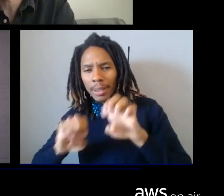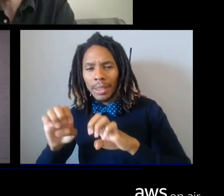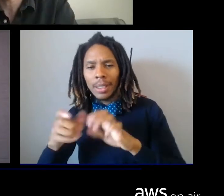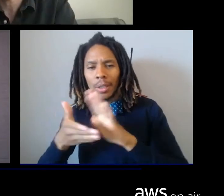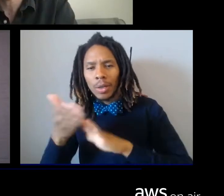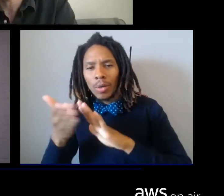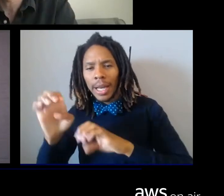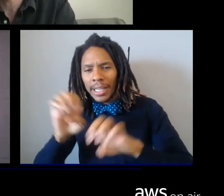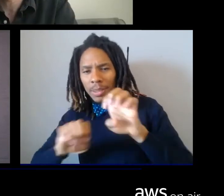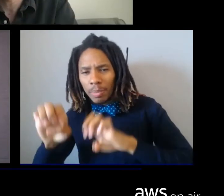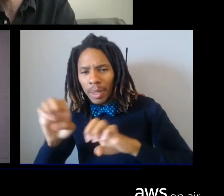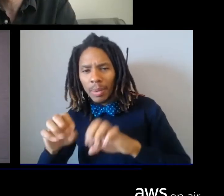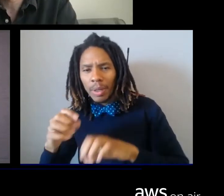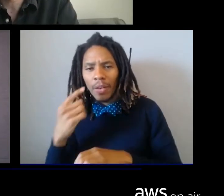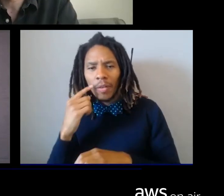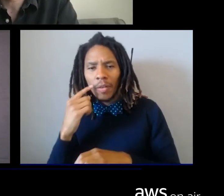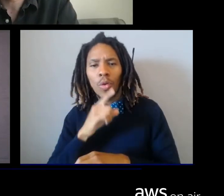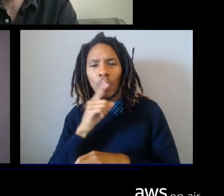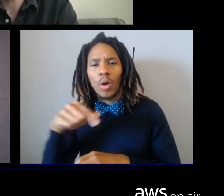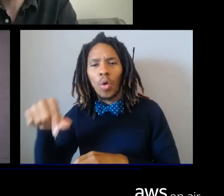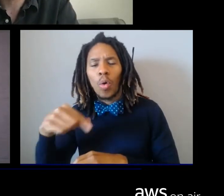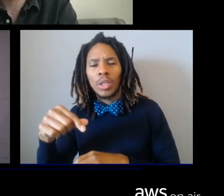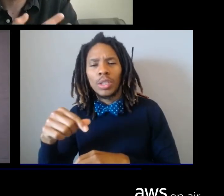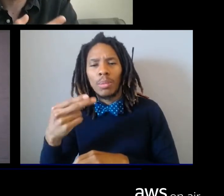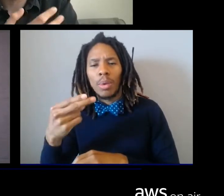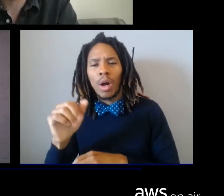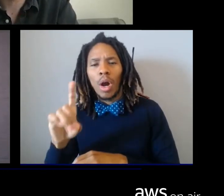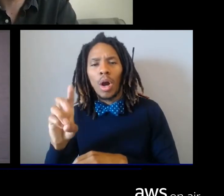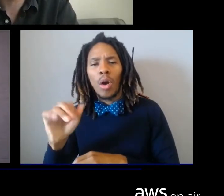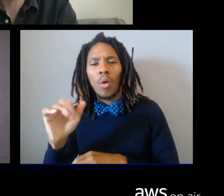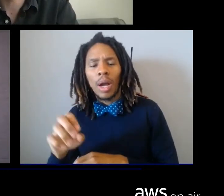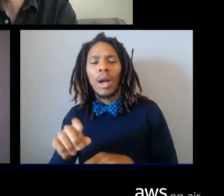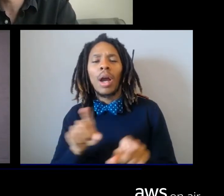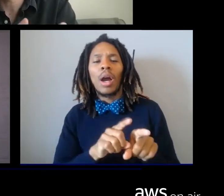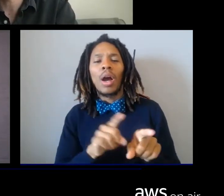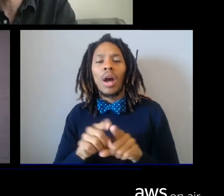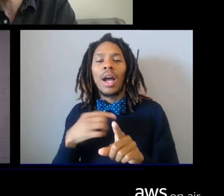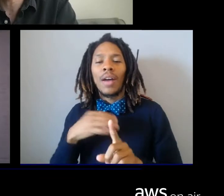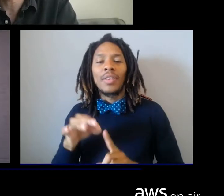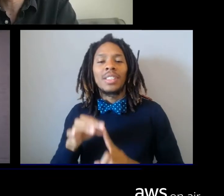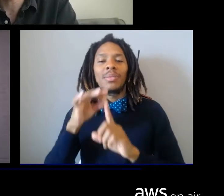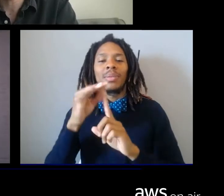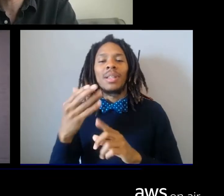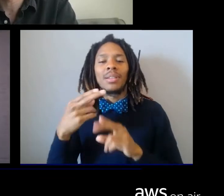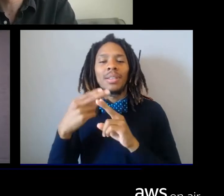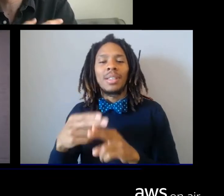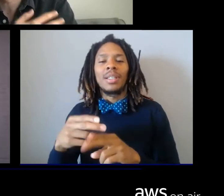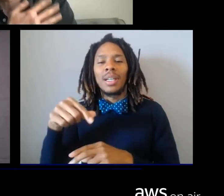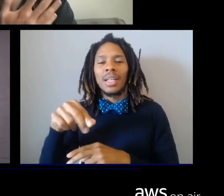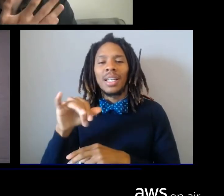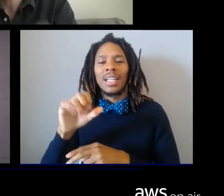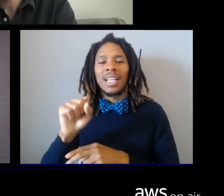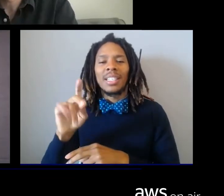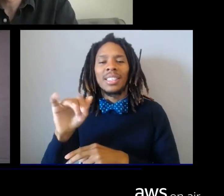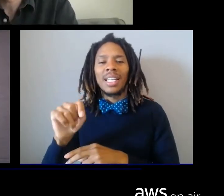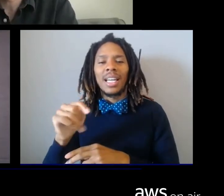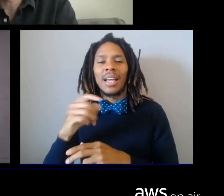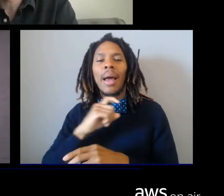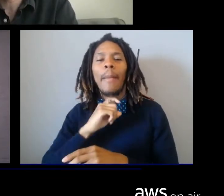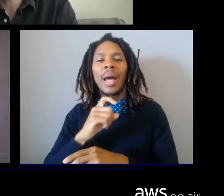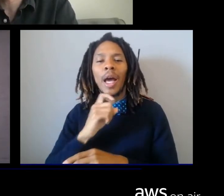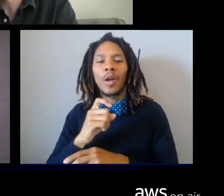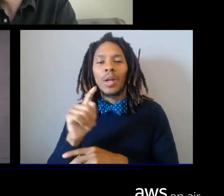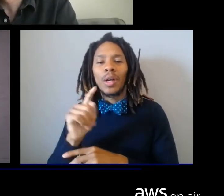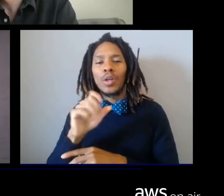experimentation on a real quantum hardware. And we have special thing called Qiskit Metal, which is tool to design